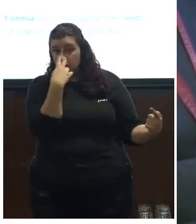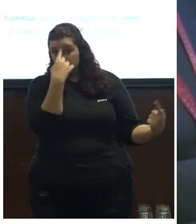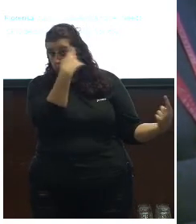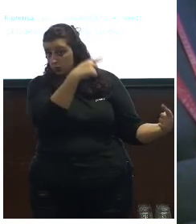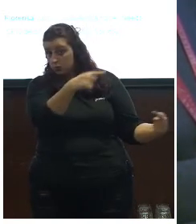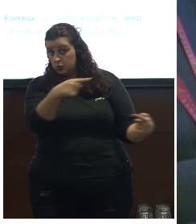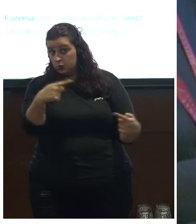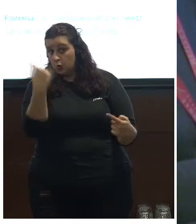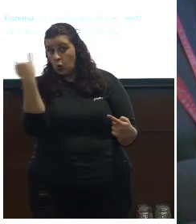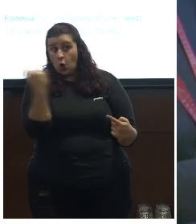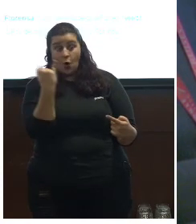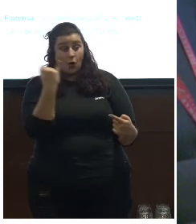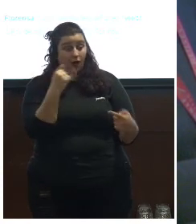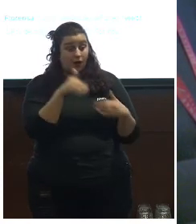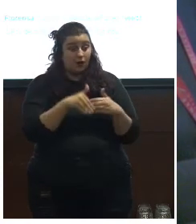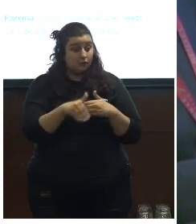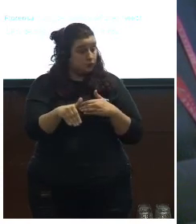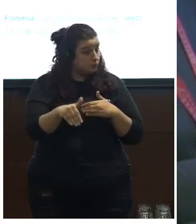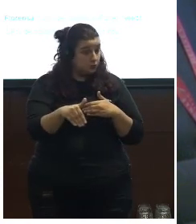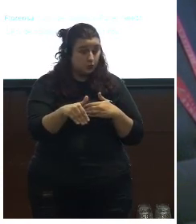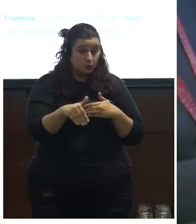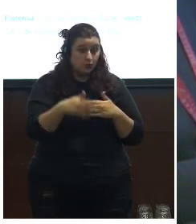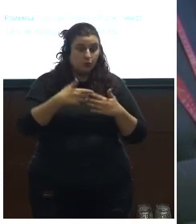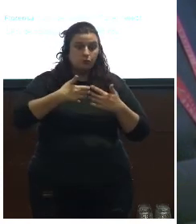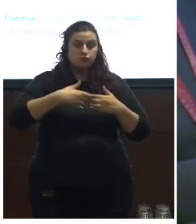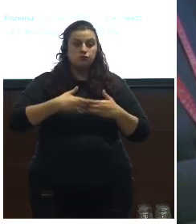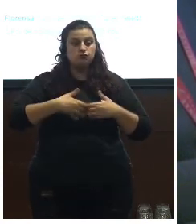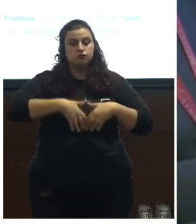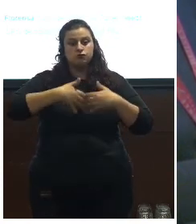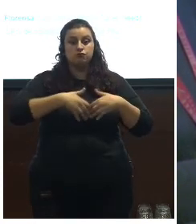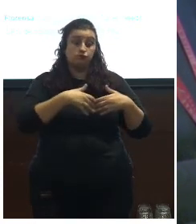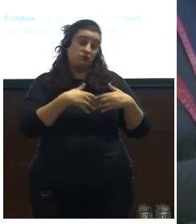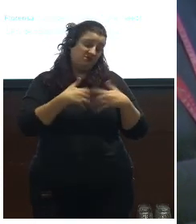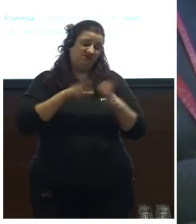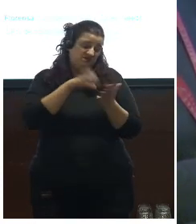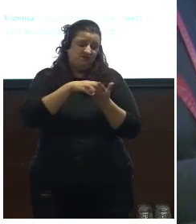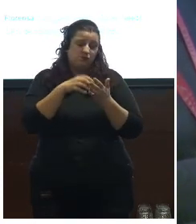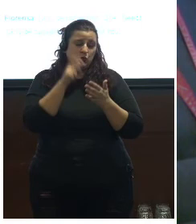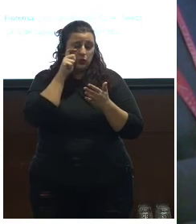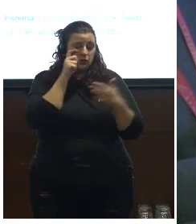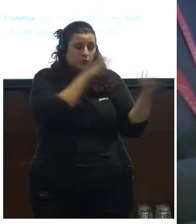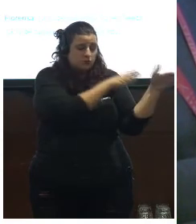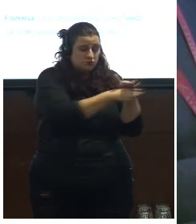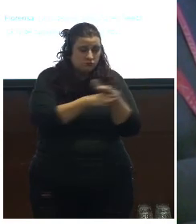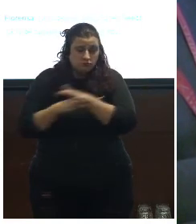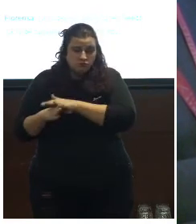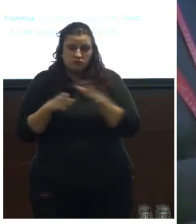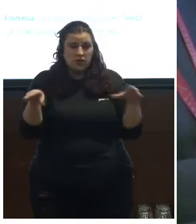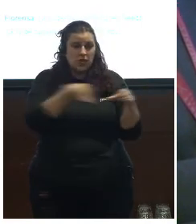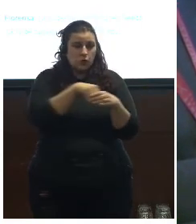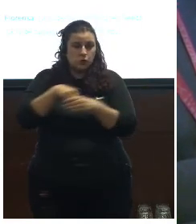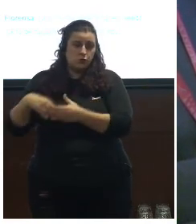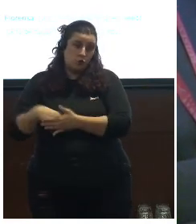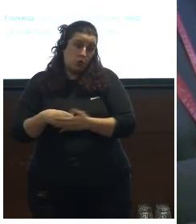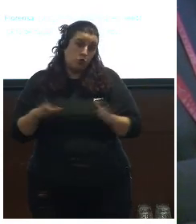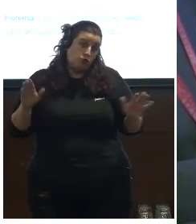be an inclusive tourism industry. But I do think that definitely those tourism, the mainstream tourism